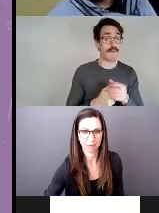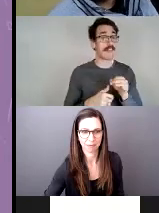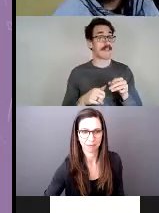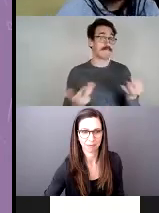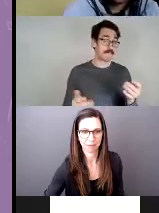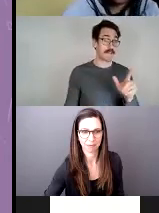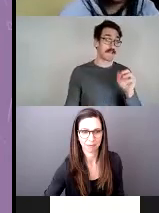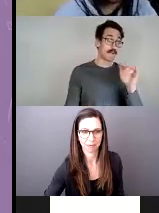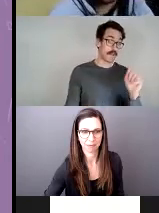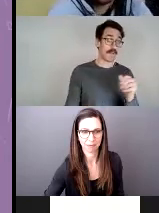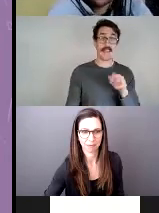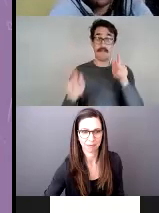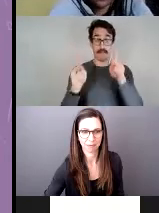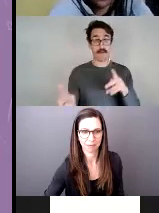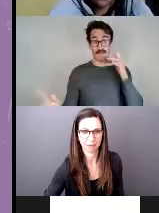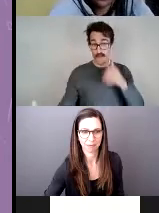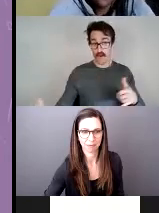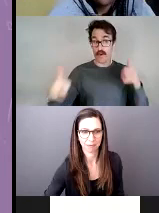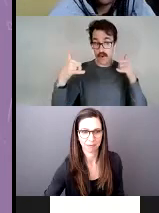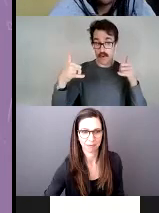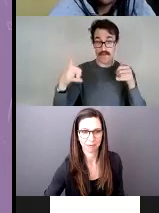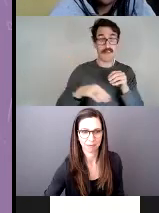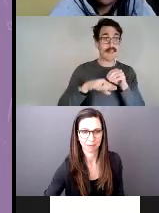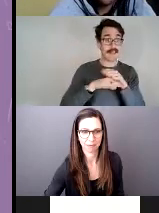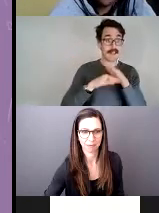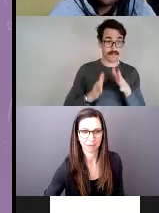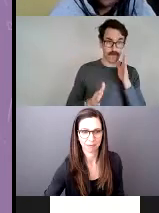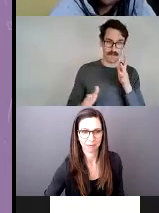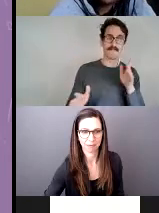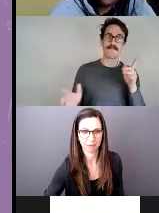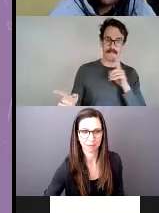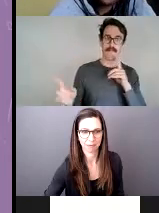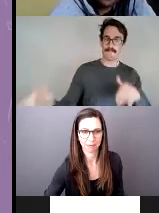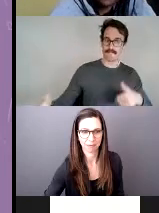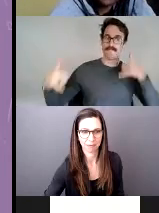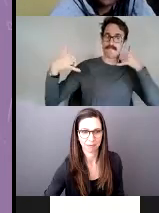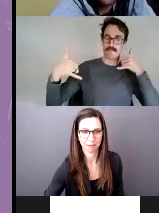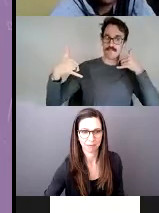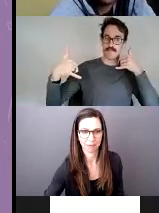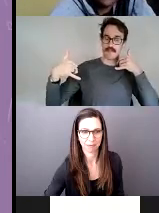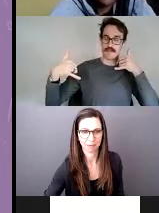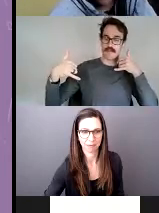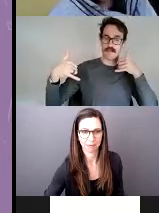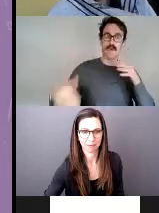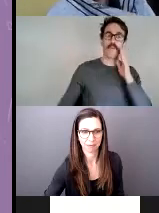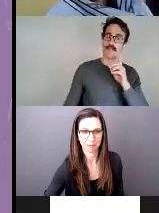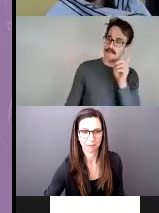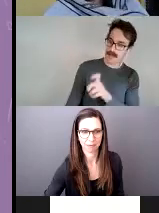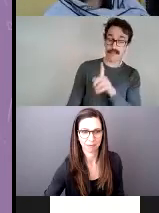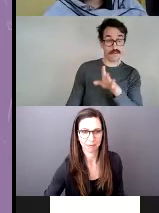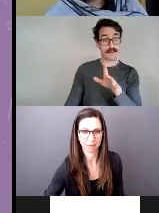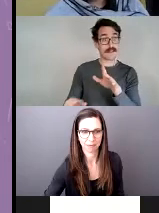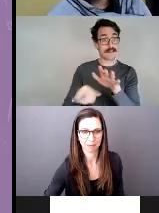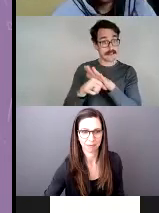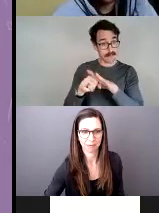your call will be answered by one of our counselors. For safety reasons, we will ask the callers if they're in a safe space or not before